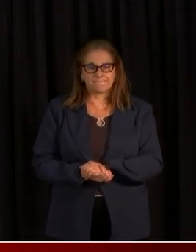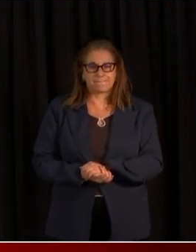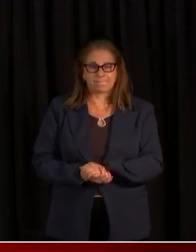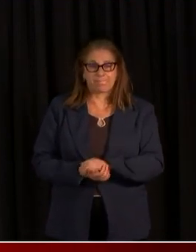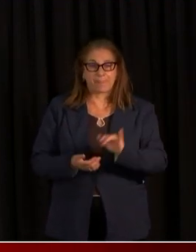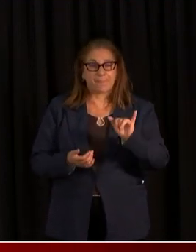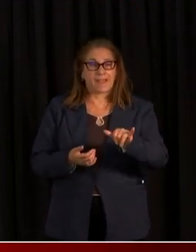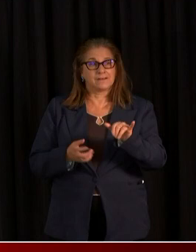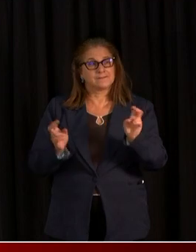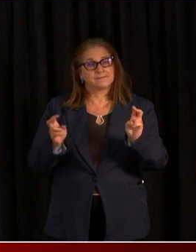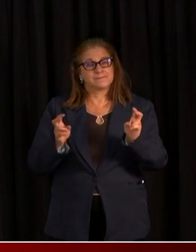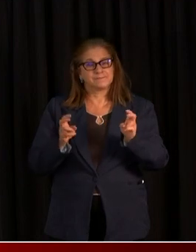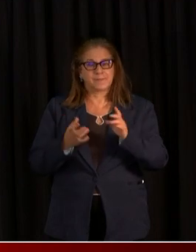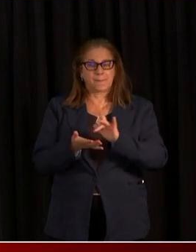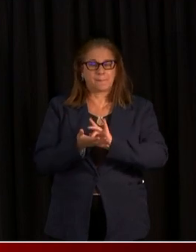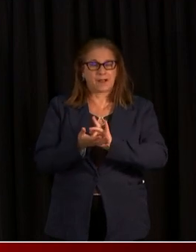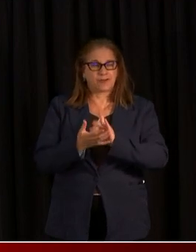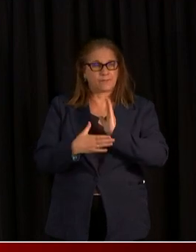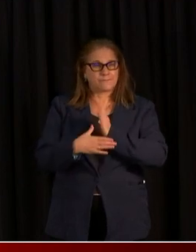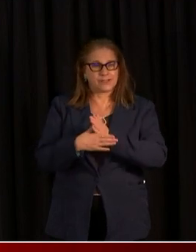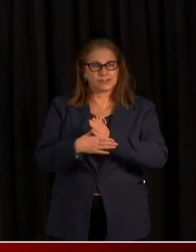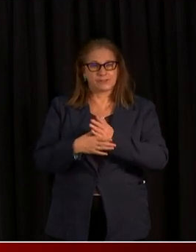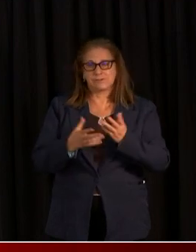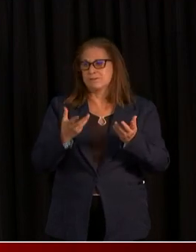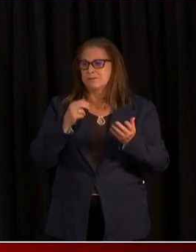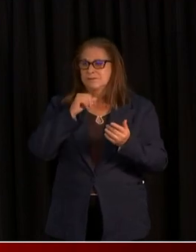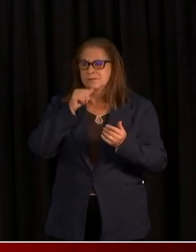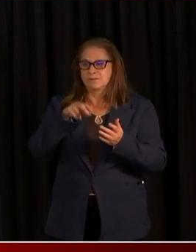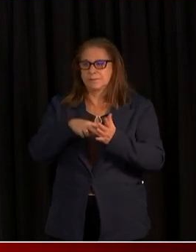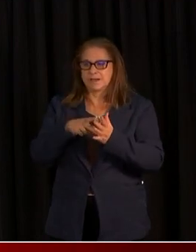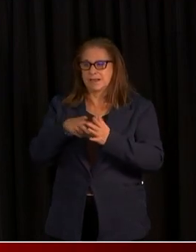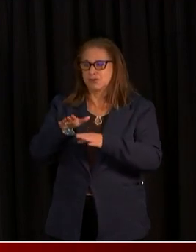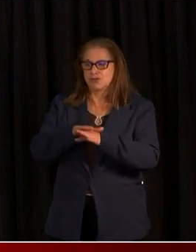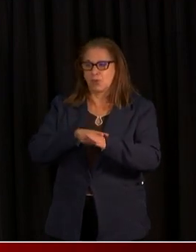what's causing the decrease in deaths in the district.